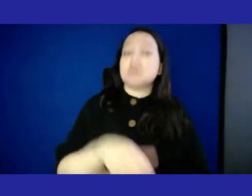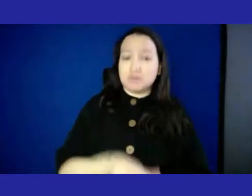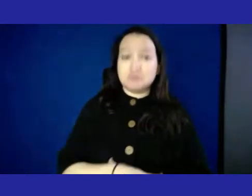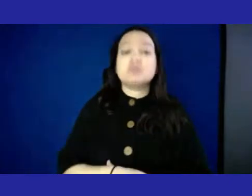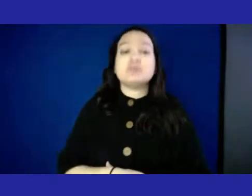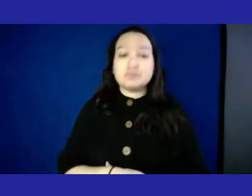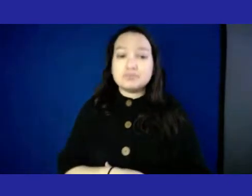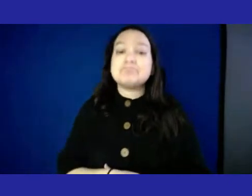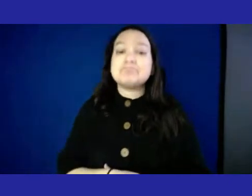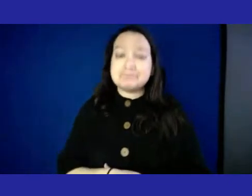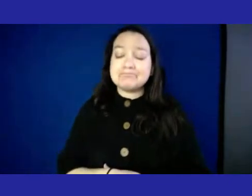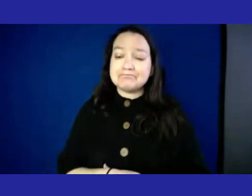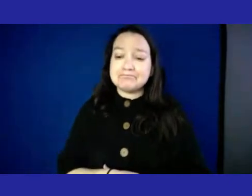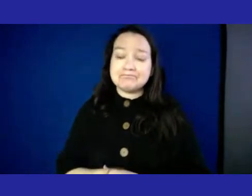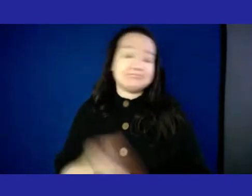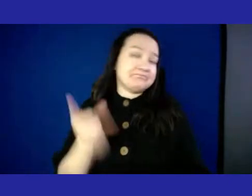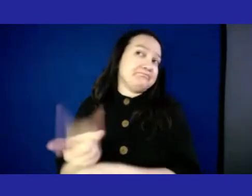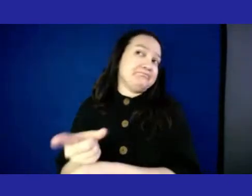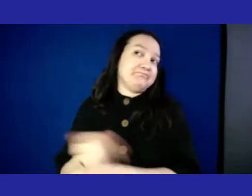right.